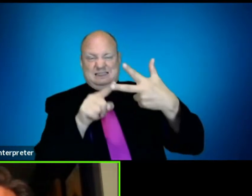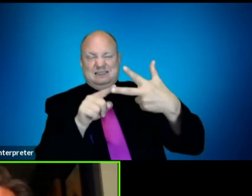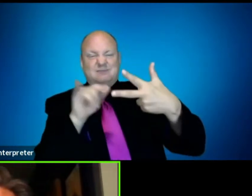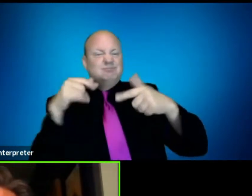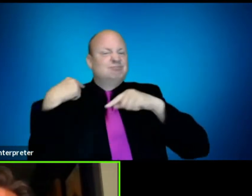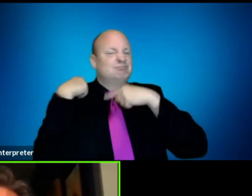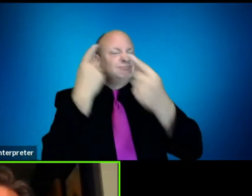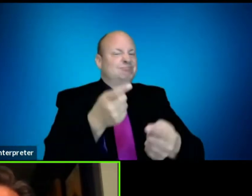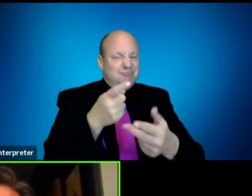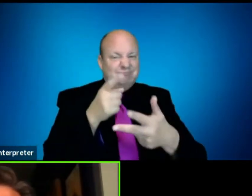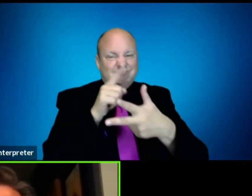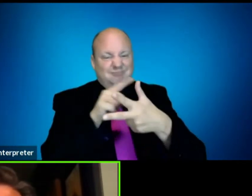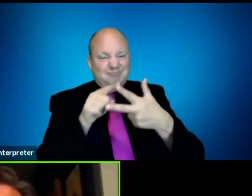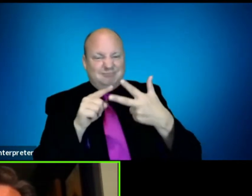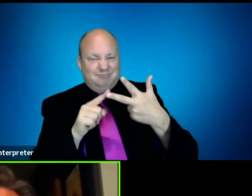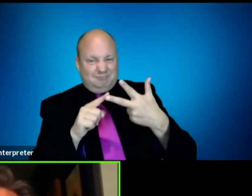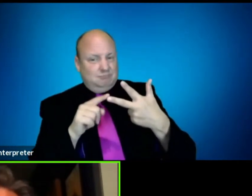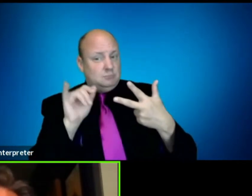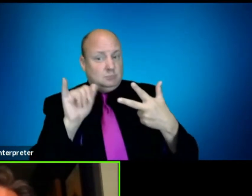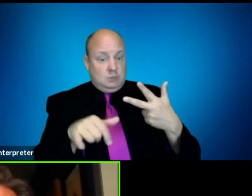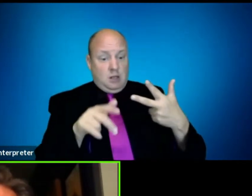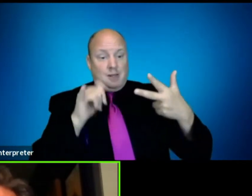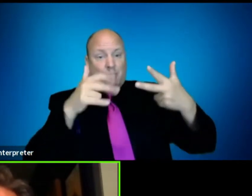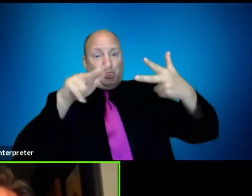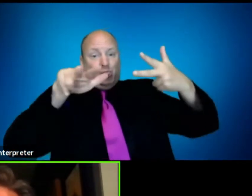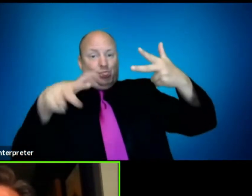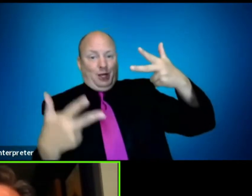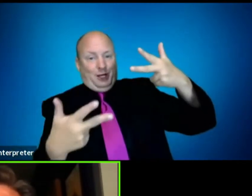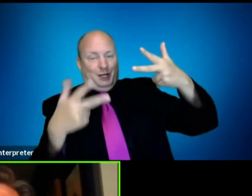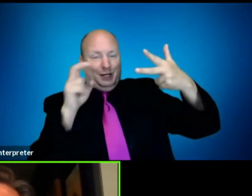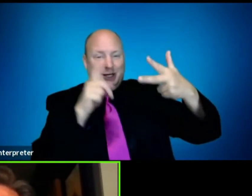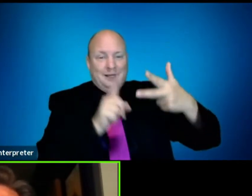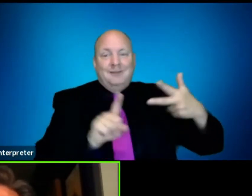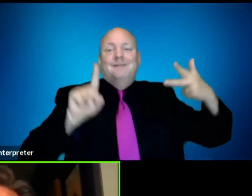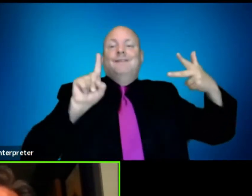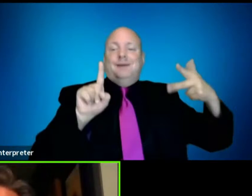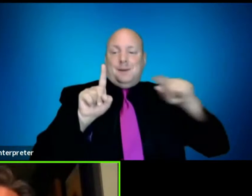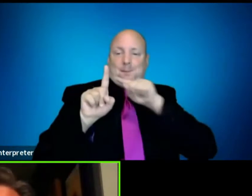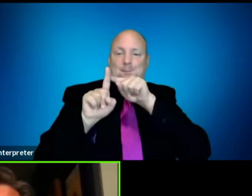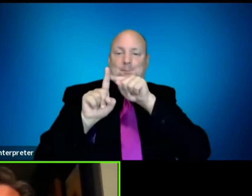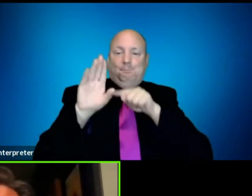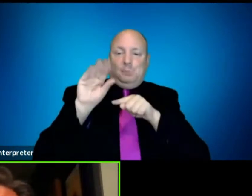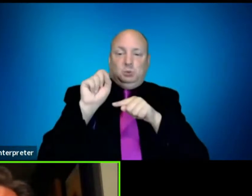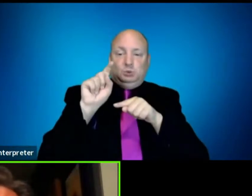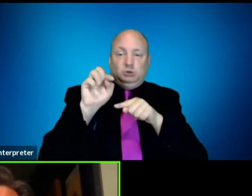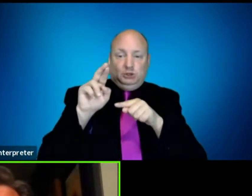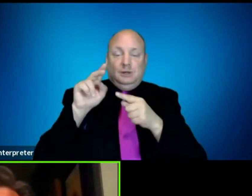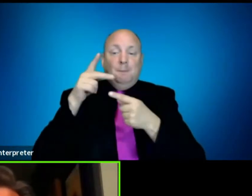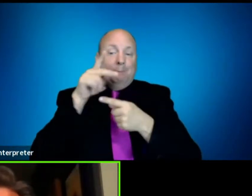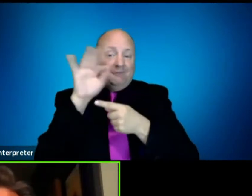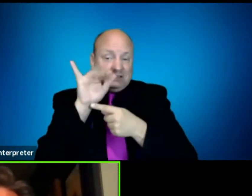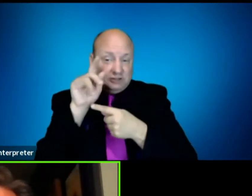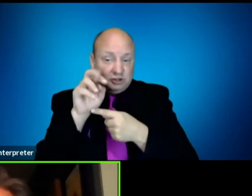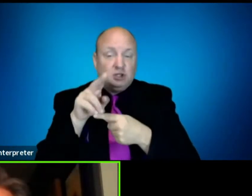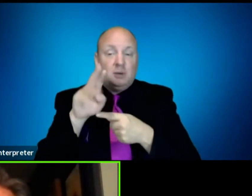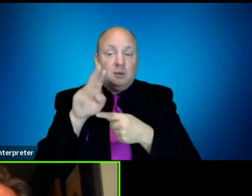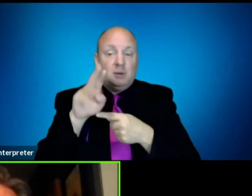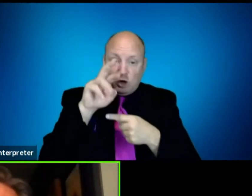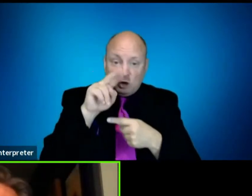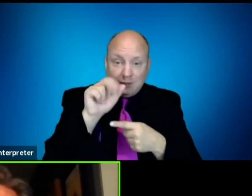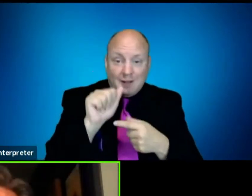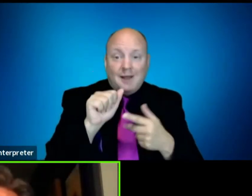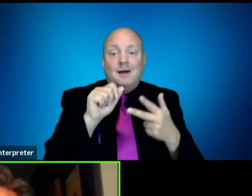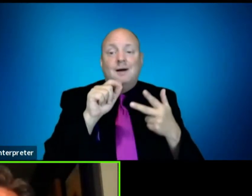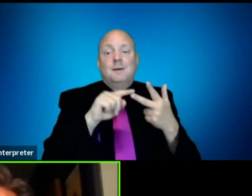shots available of the Pfizer and Moderna vaccines, the 2 mRNA vaccines, for those who are moderately or